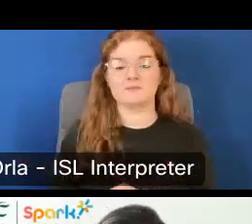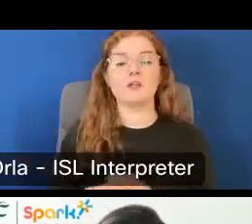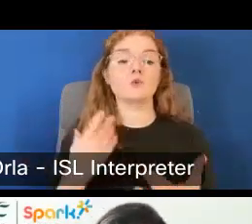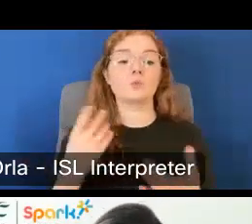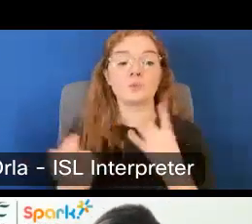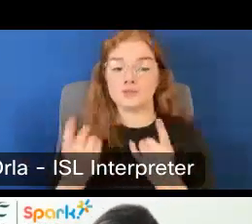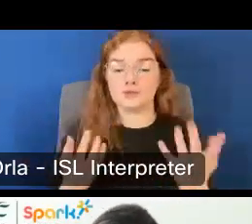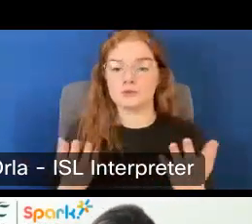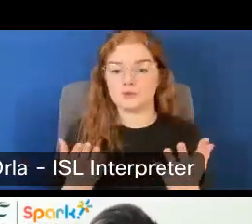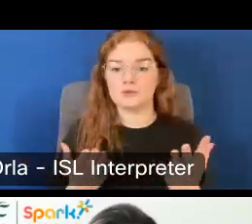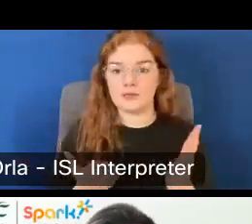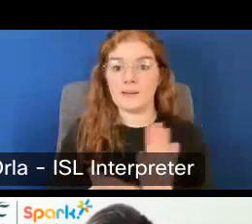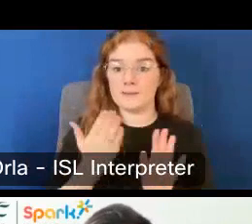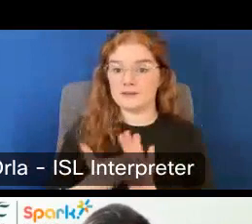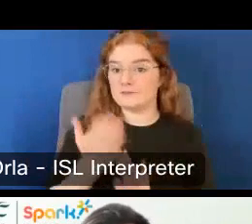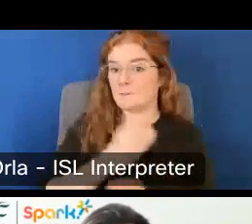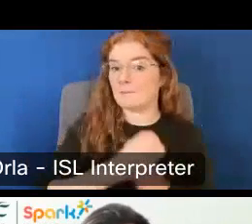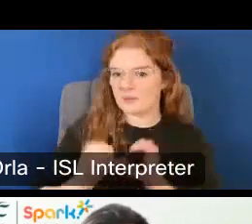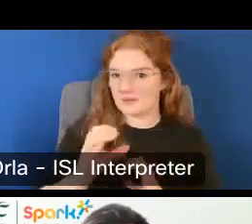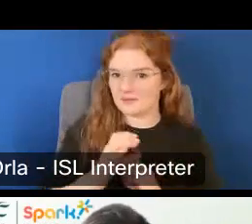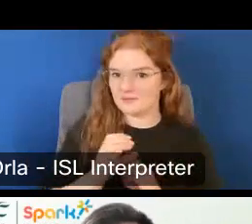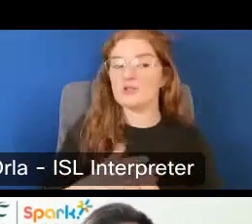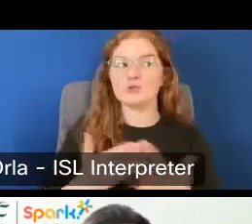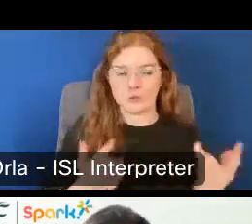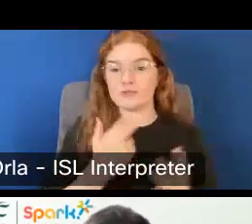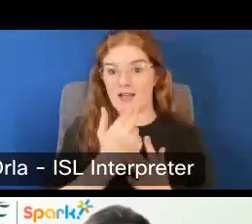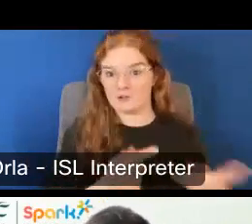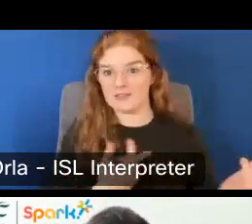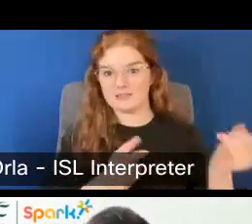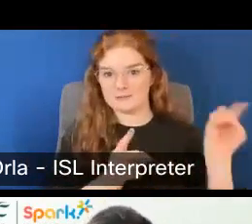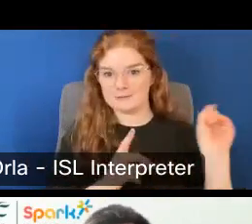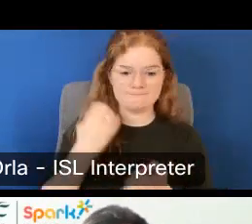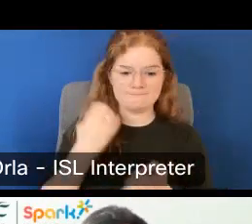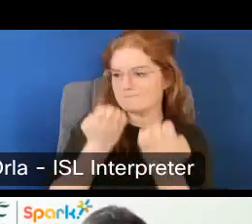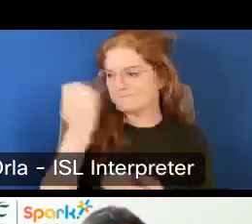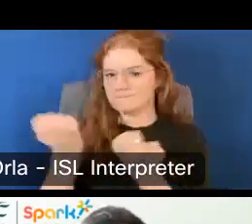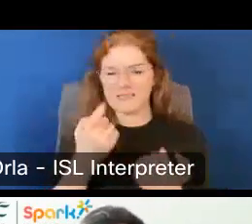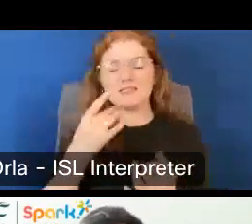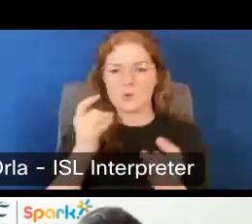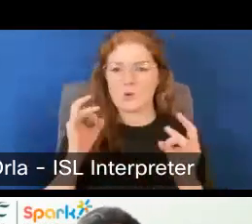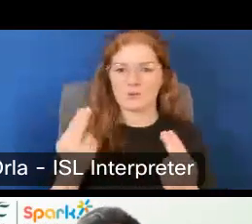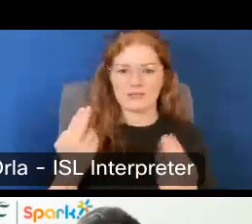through building empathy, so service designers came in and they mimicked the different,